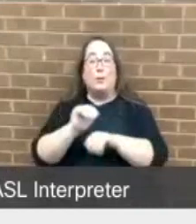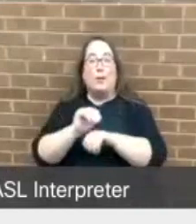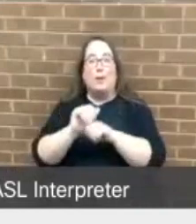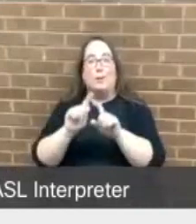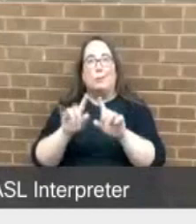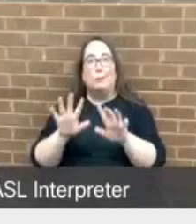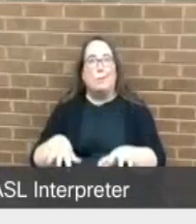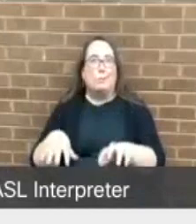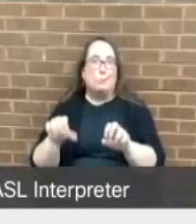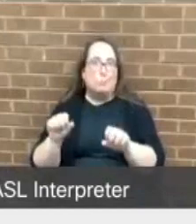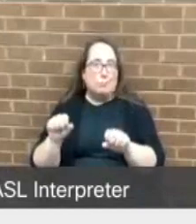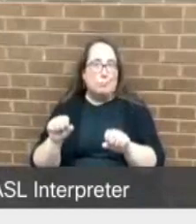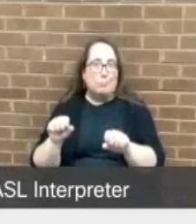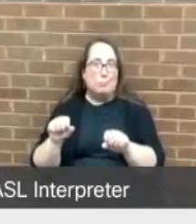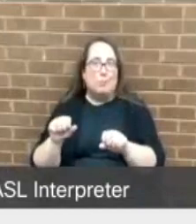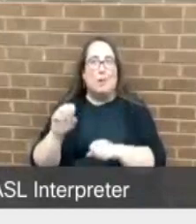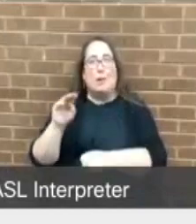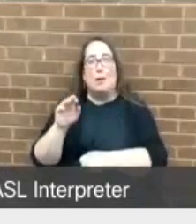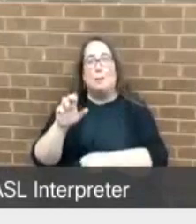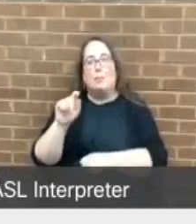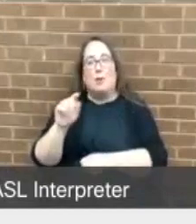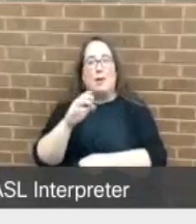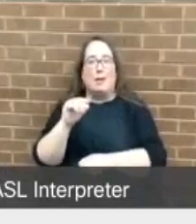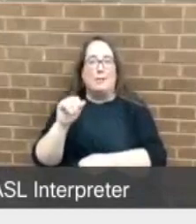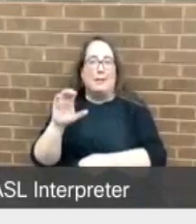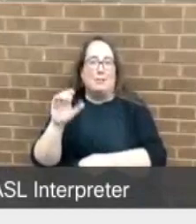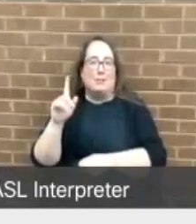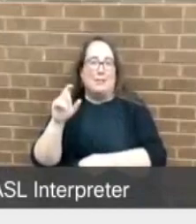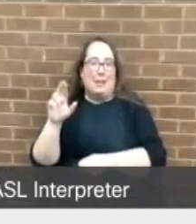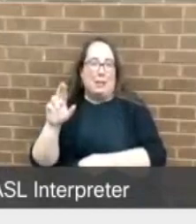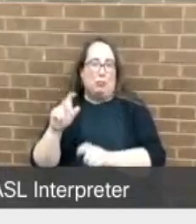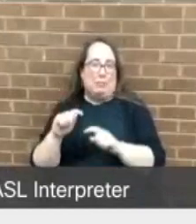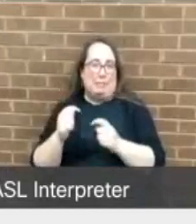host MDOT and Secretary Slater's team for the